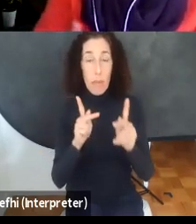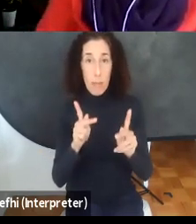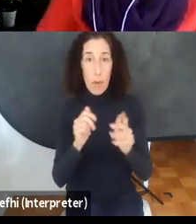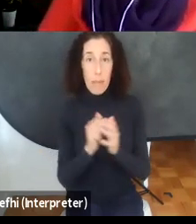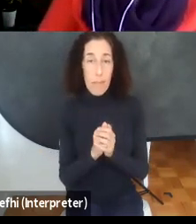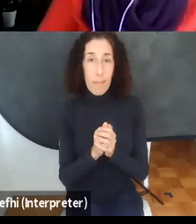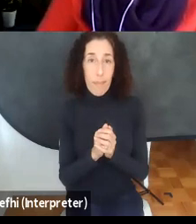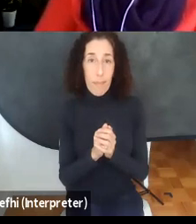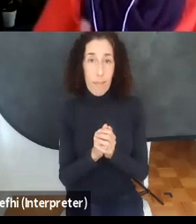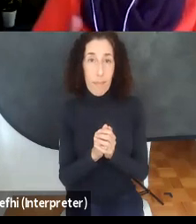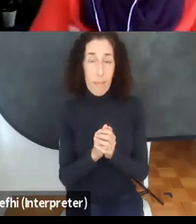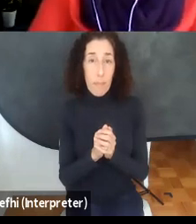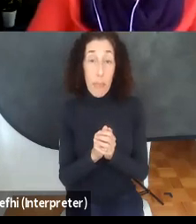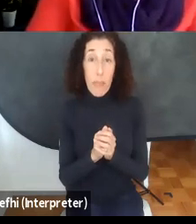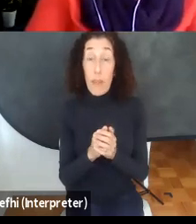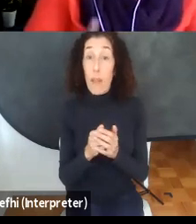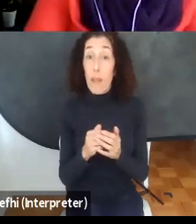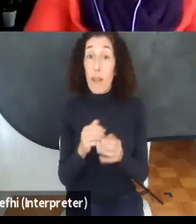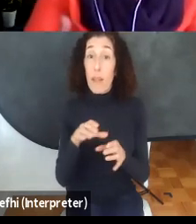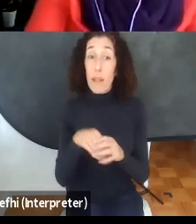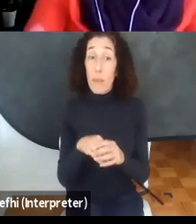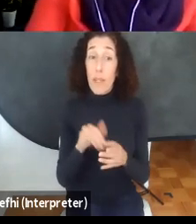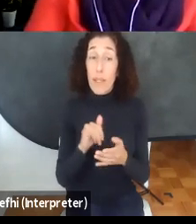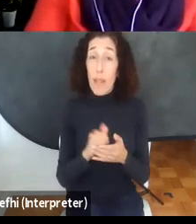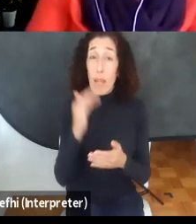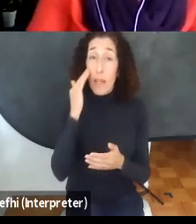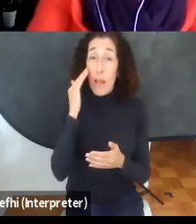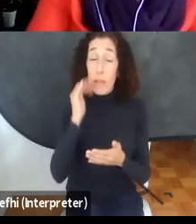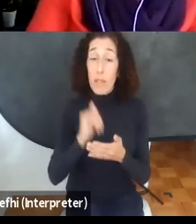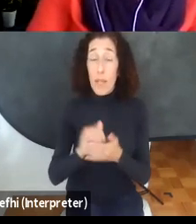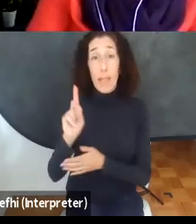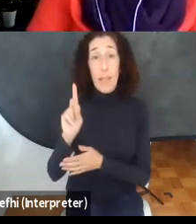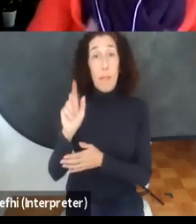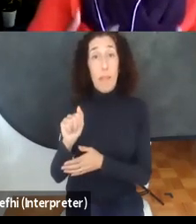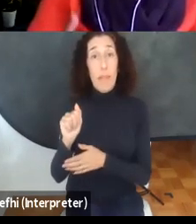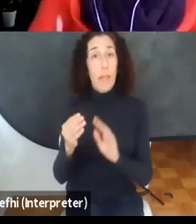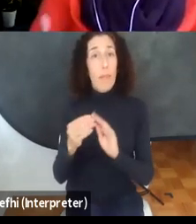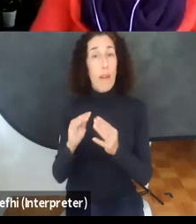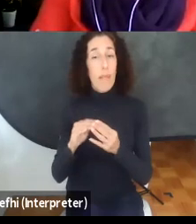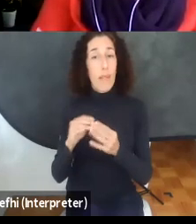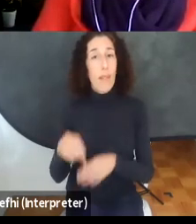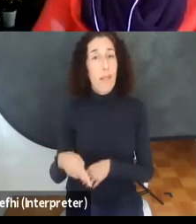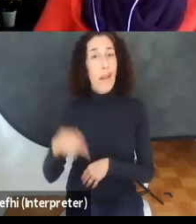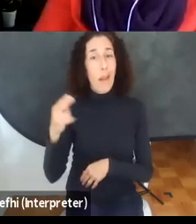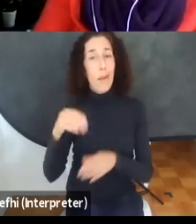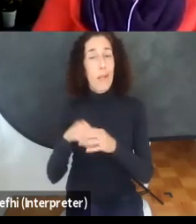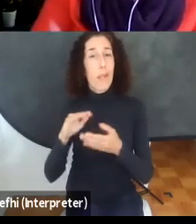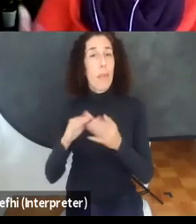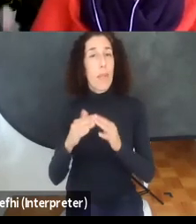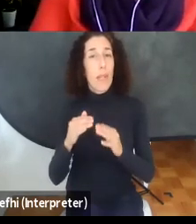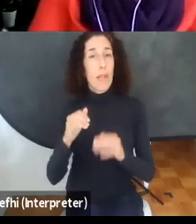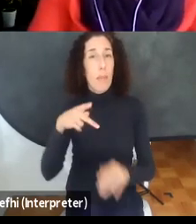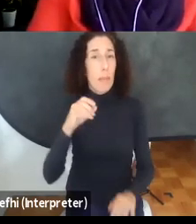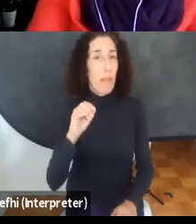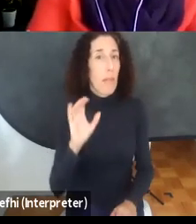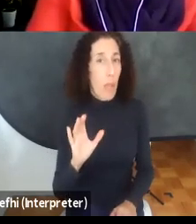this disability prevalence is highest in communities of color. So if we're going to really be looking at the ways in which we're